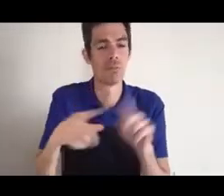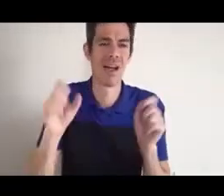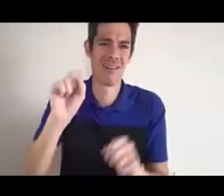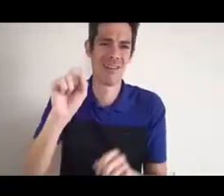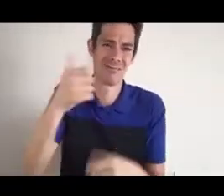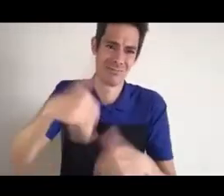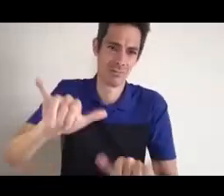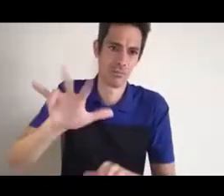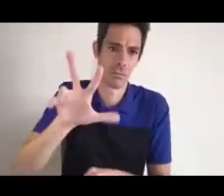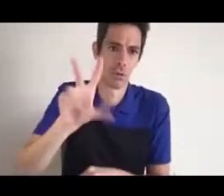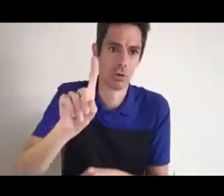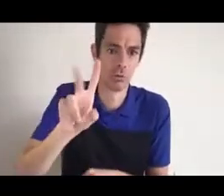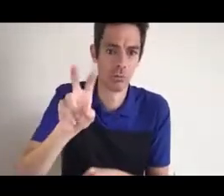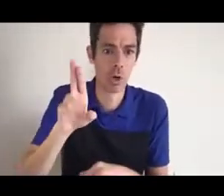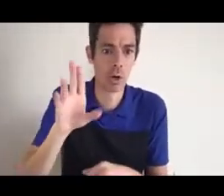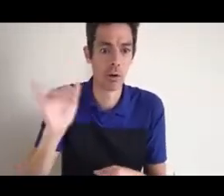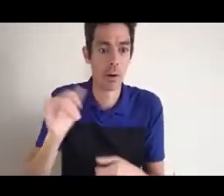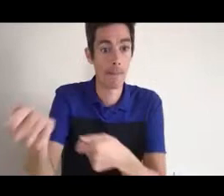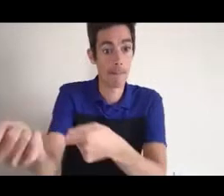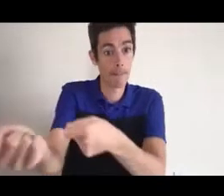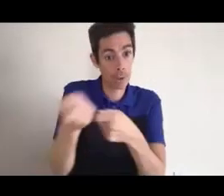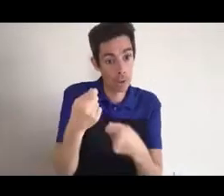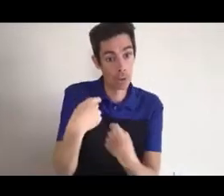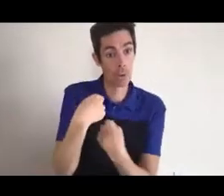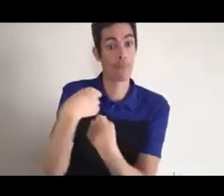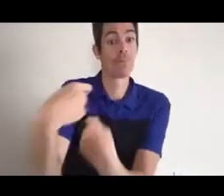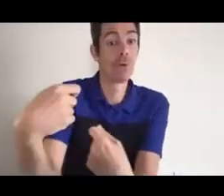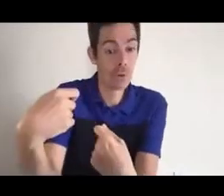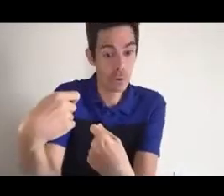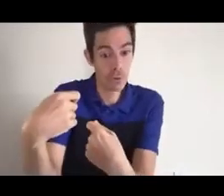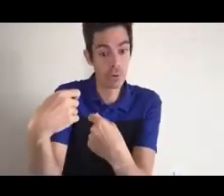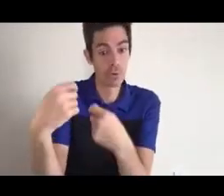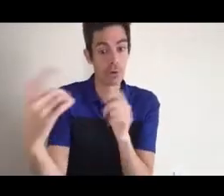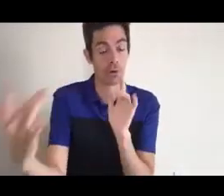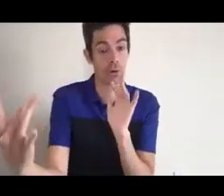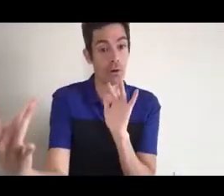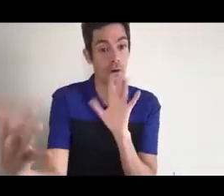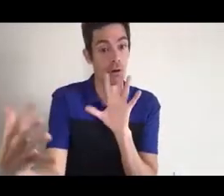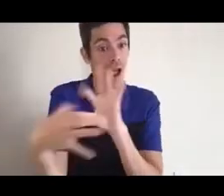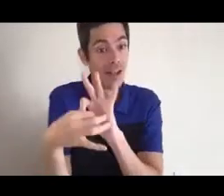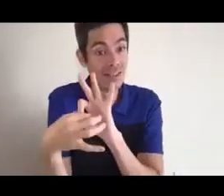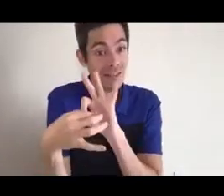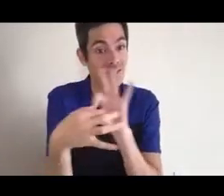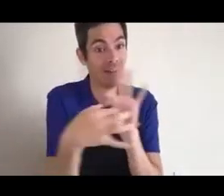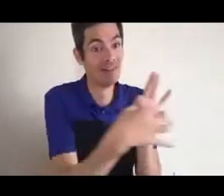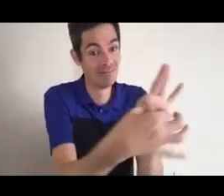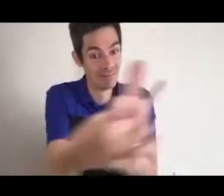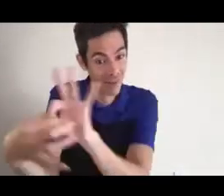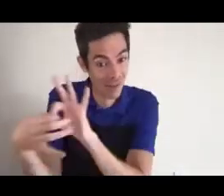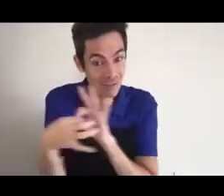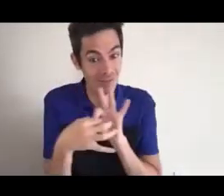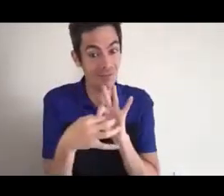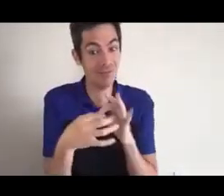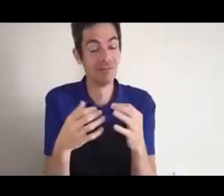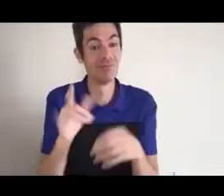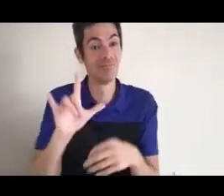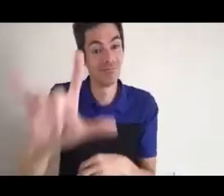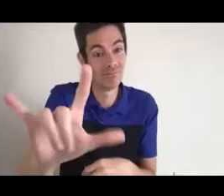Low frequent 3D verbs, but still 3D verbs: push and pull, connect,